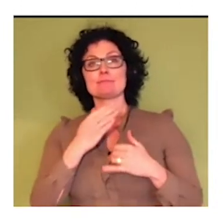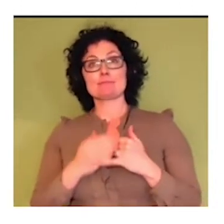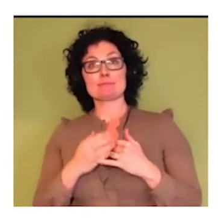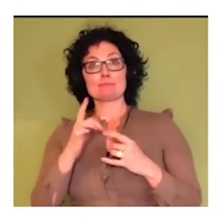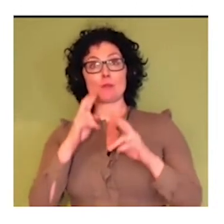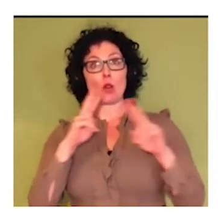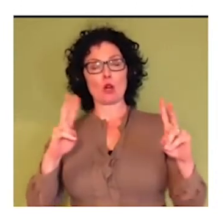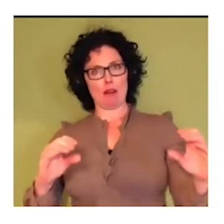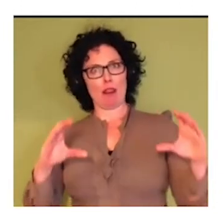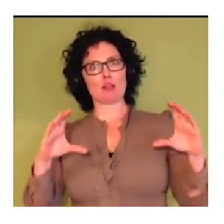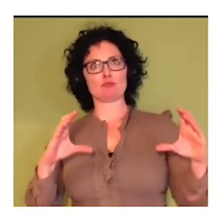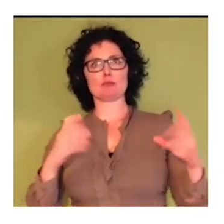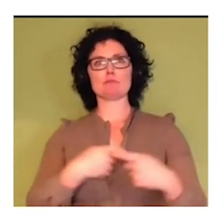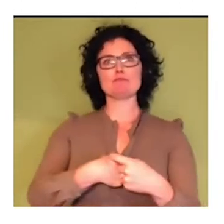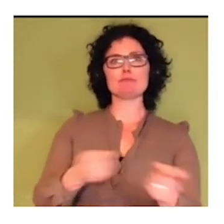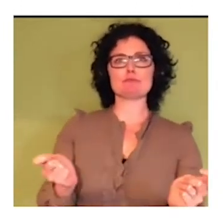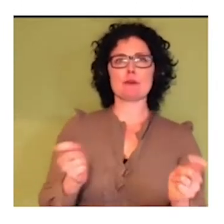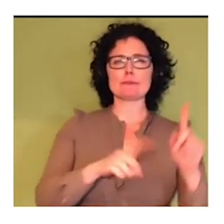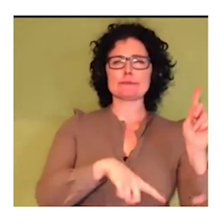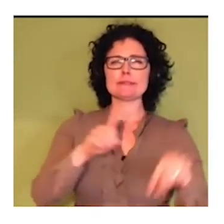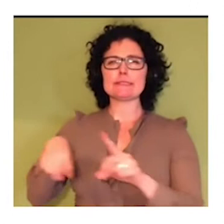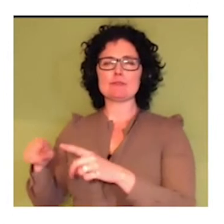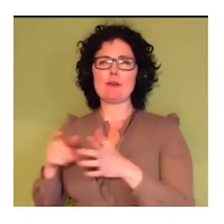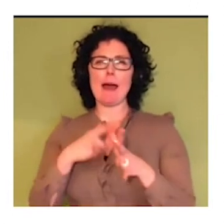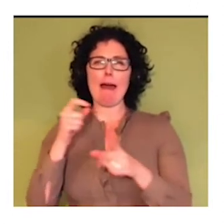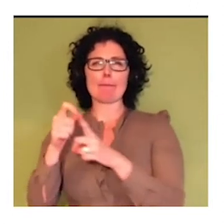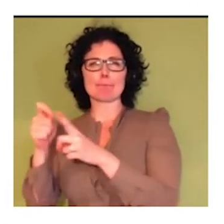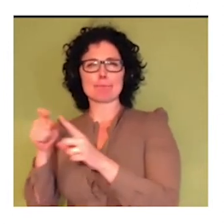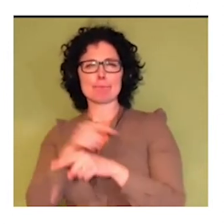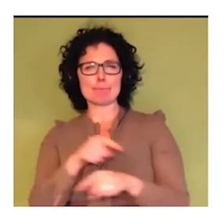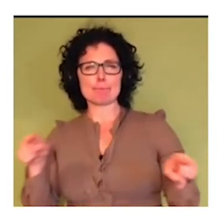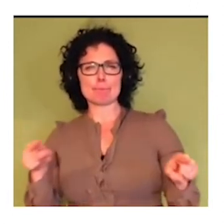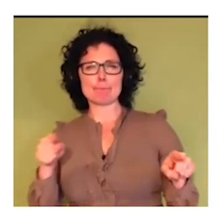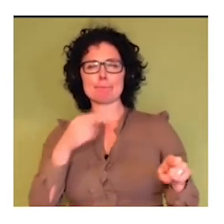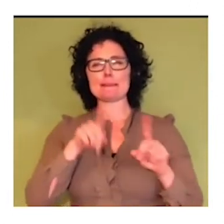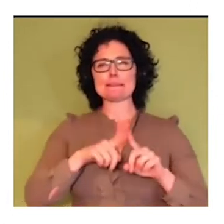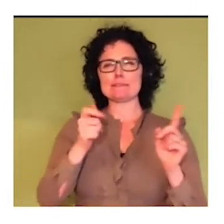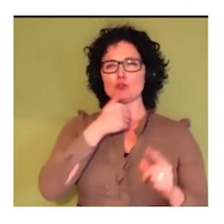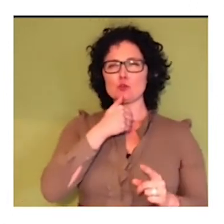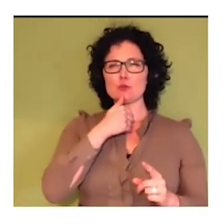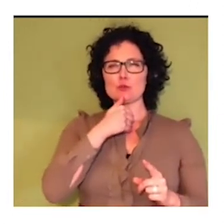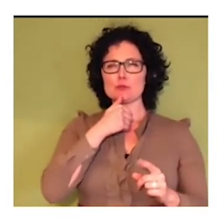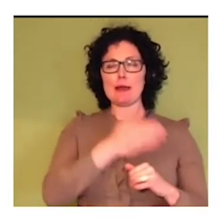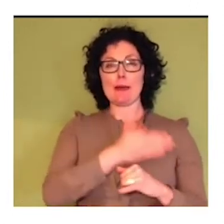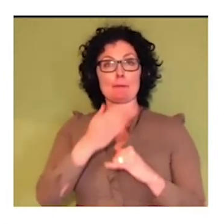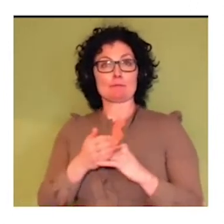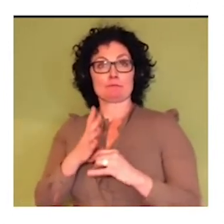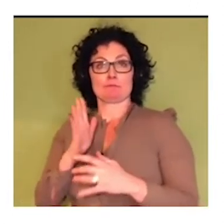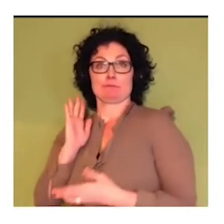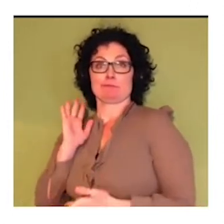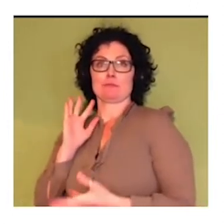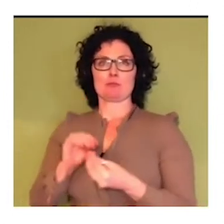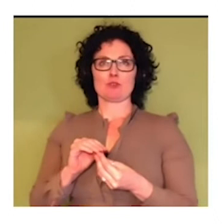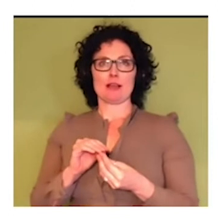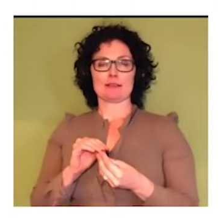print provision for very different applications. Then summarize all that before looking at how you can take the